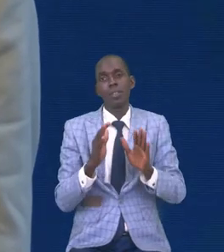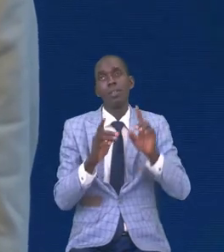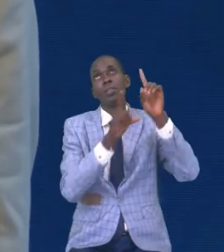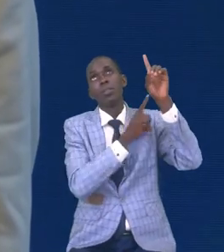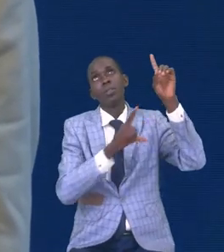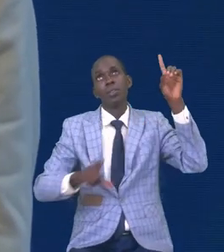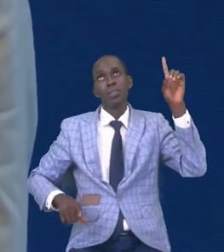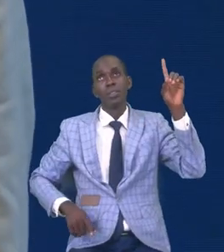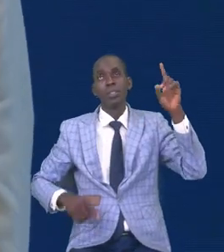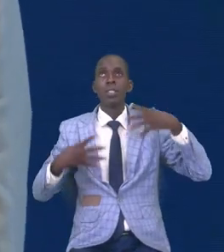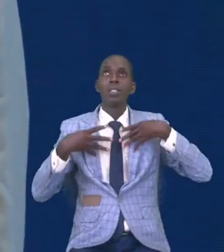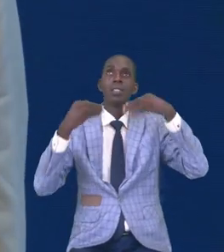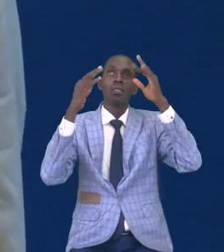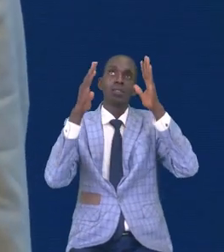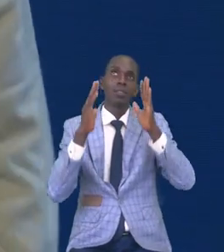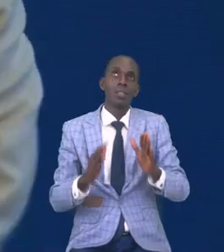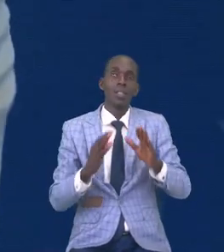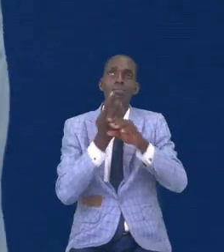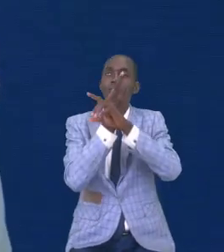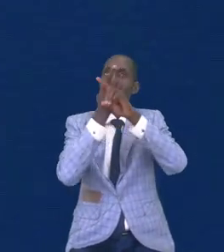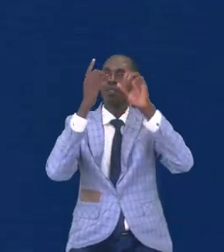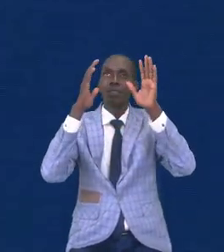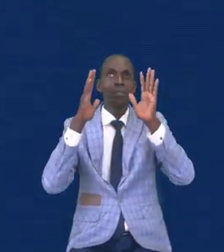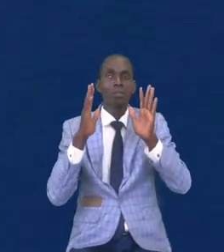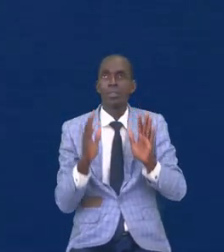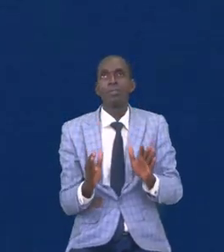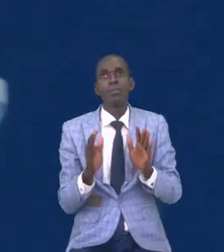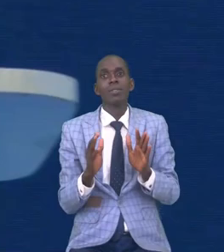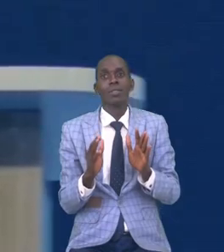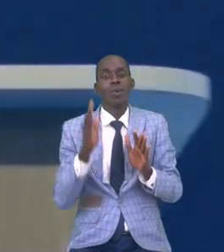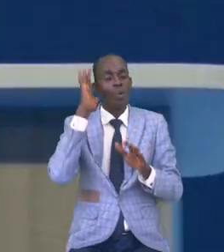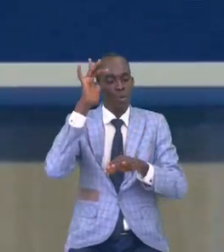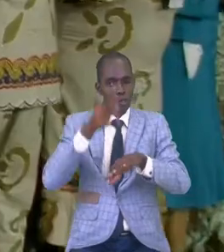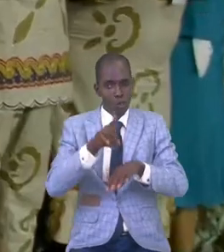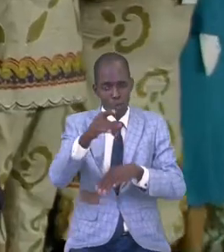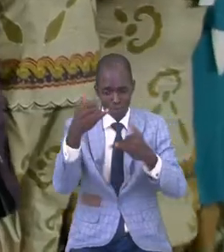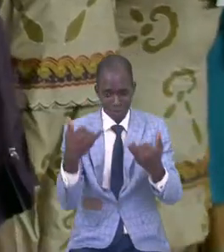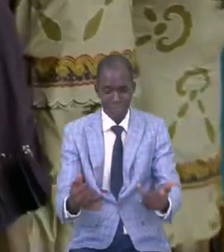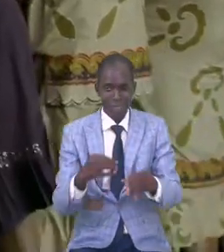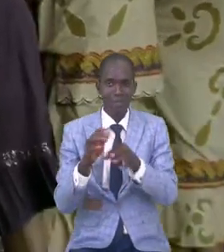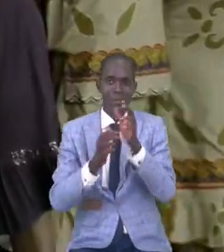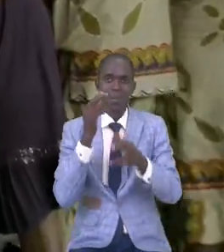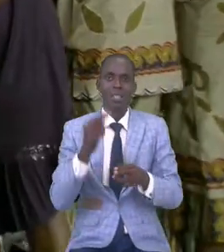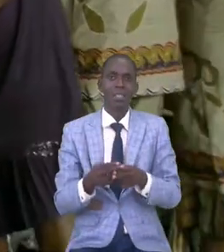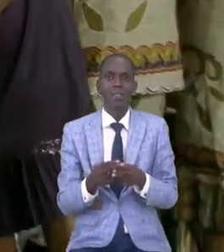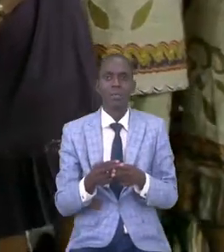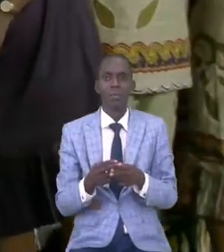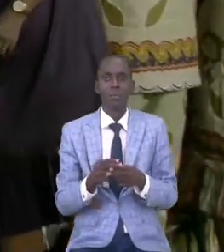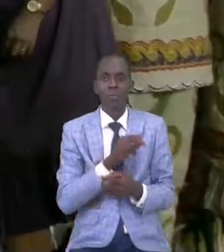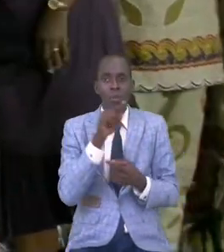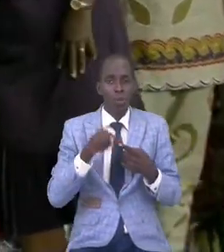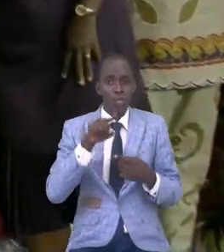Lord, Healer, Deliverer, will touch you right there. Amen. When you hear